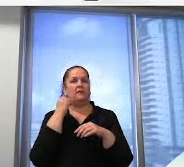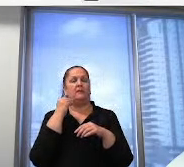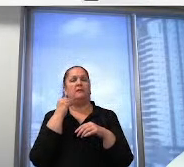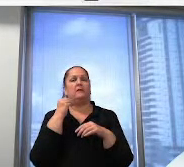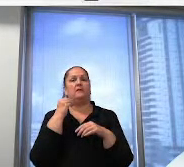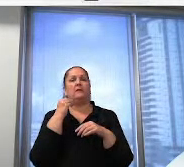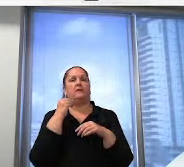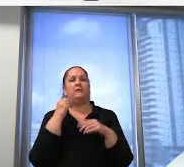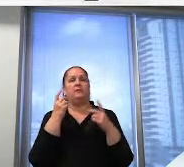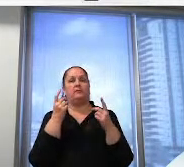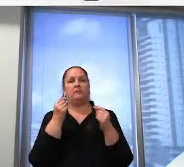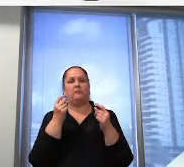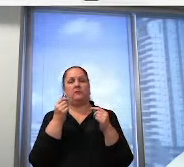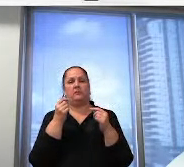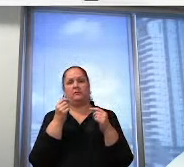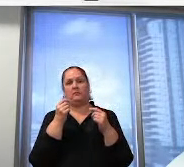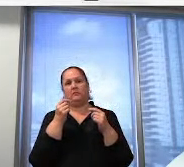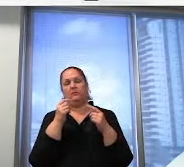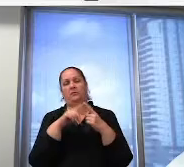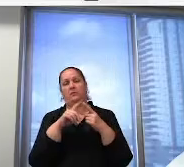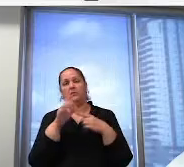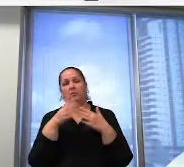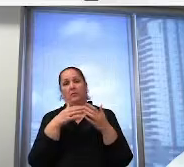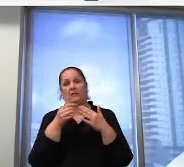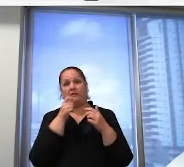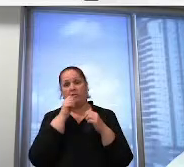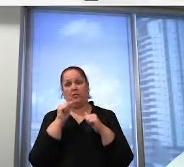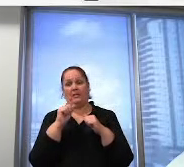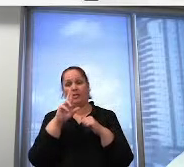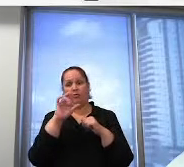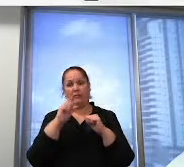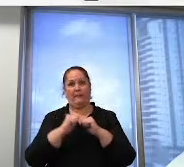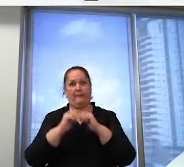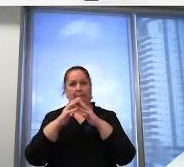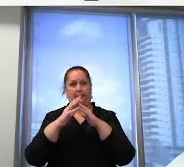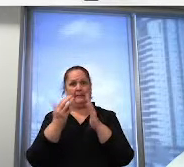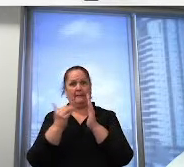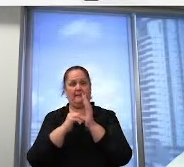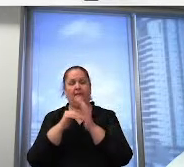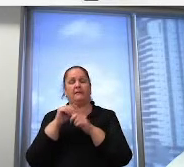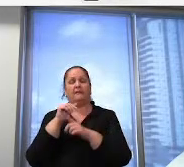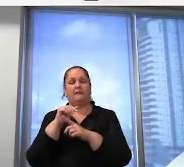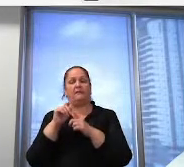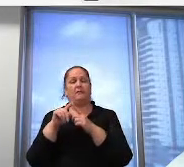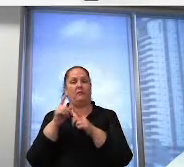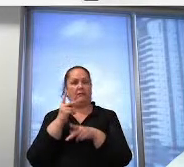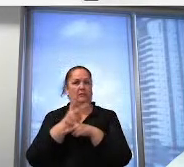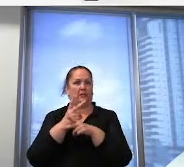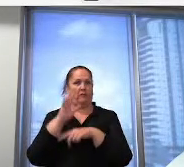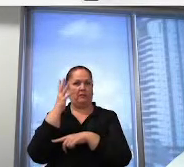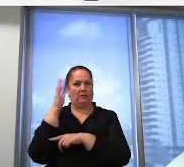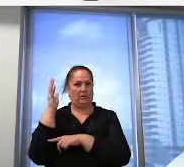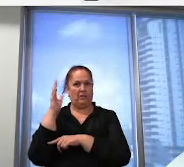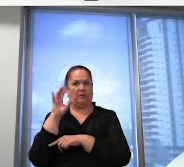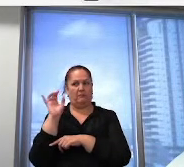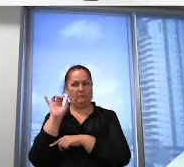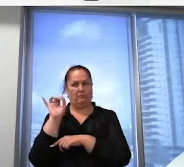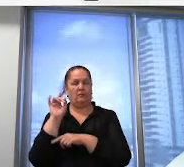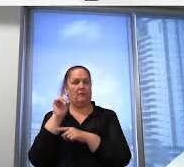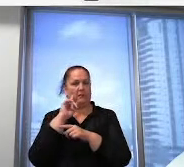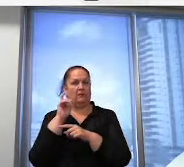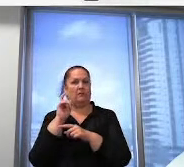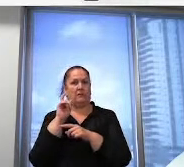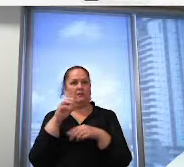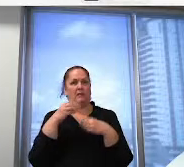Is the prudent thing to do is what all prudent utilities would do, that whenever you're doing a rebuild, if you have the opportunity to also address your vegetation, you